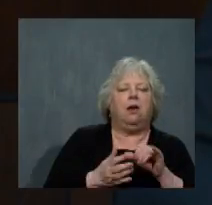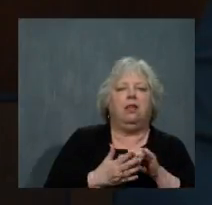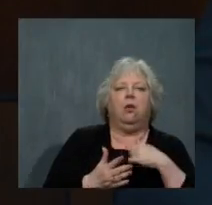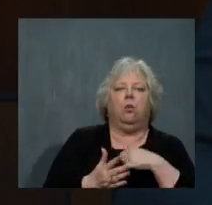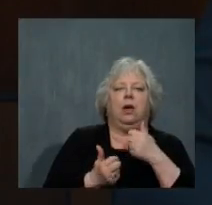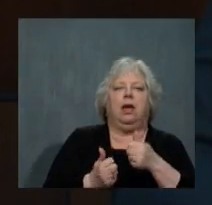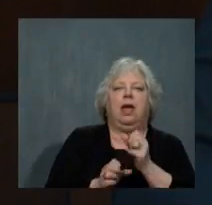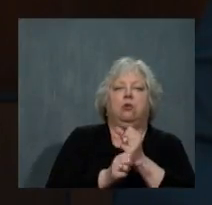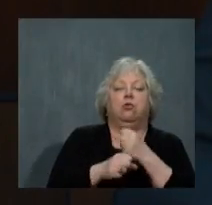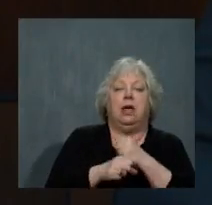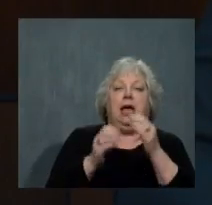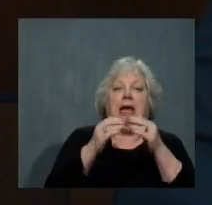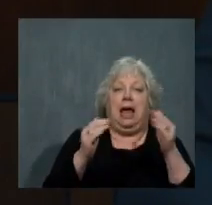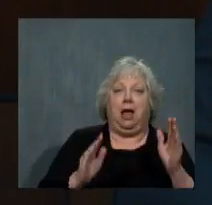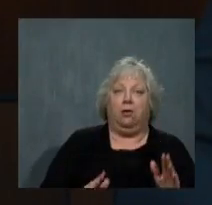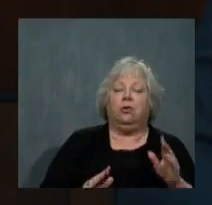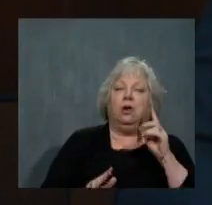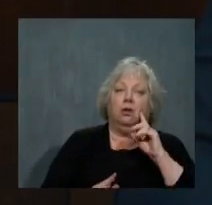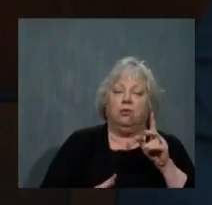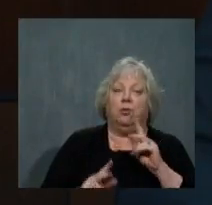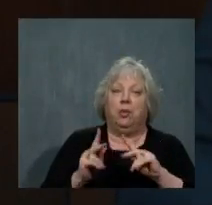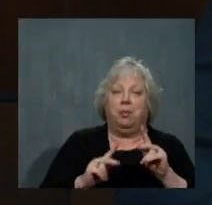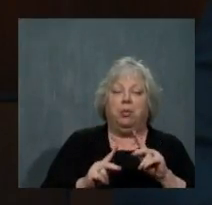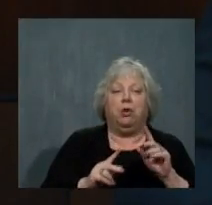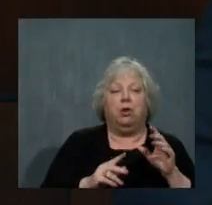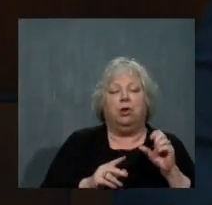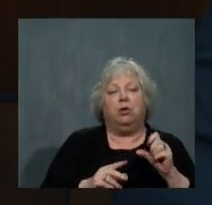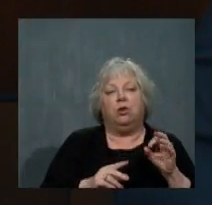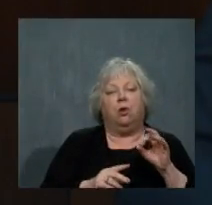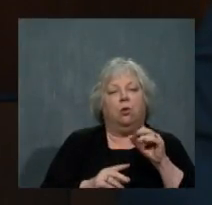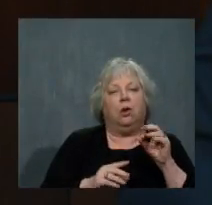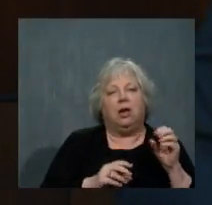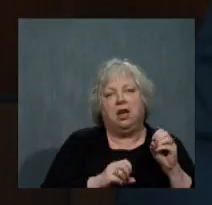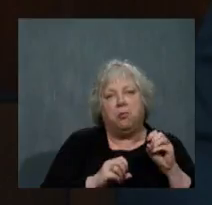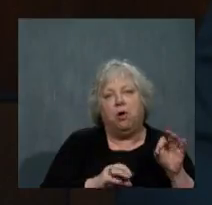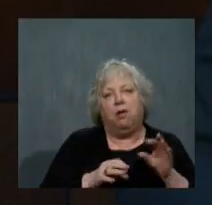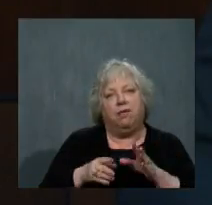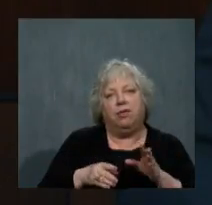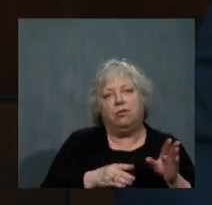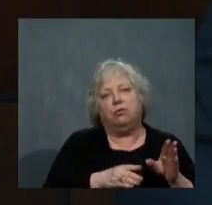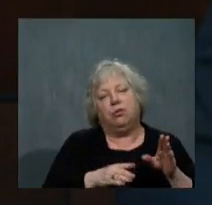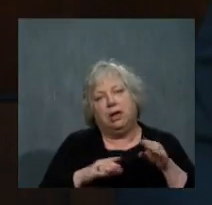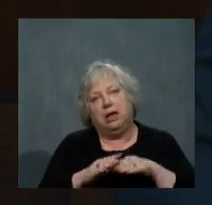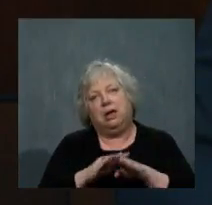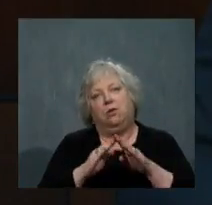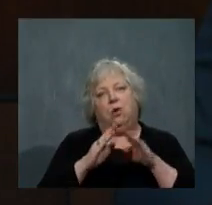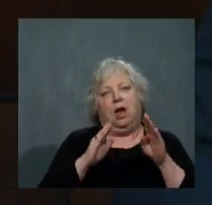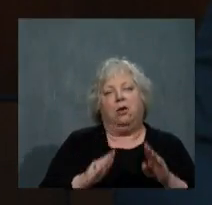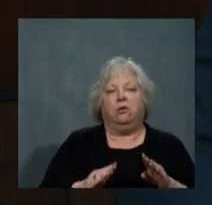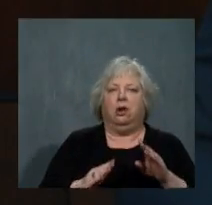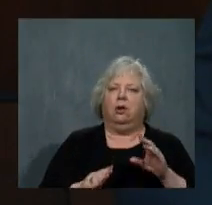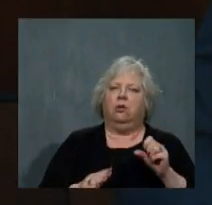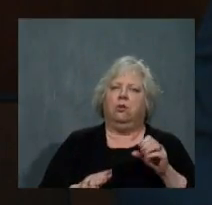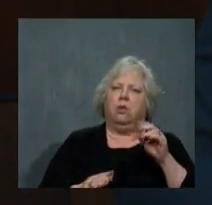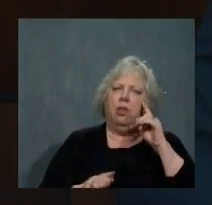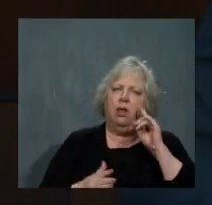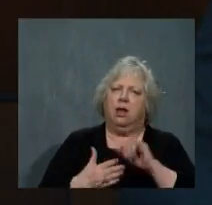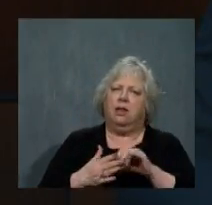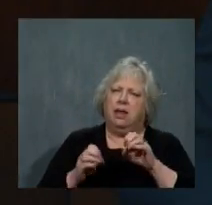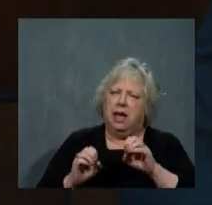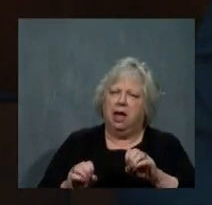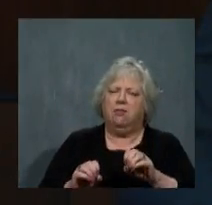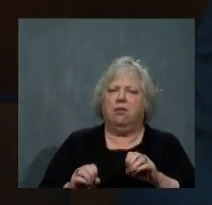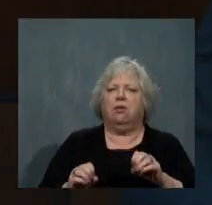housing for people, then getting them off of homelessness. And so I think the effort to try and pull